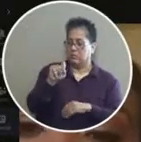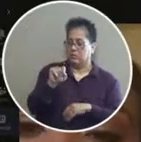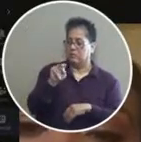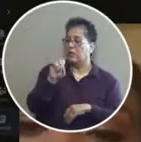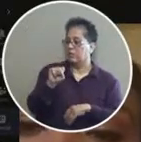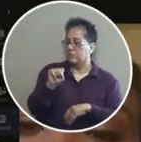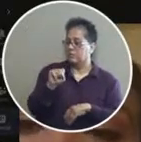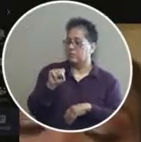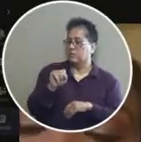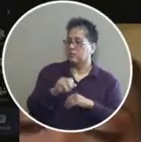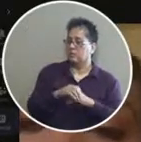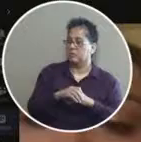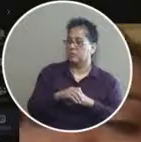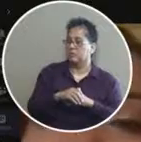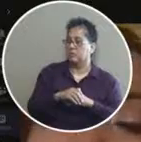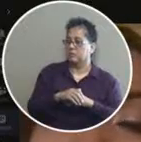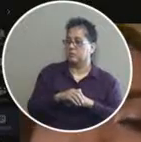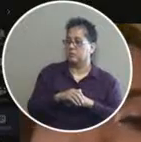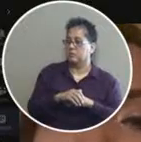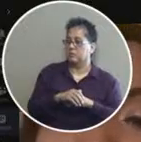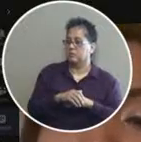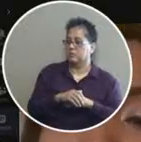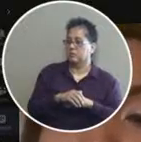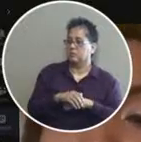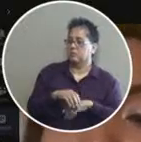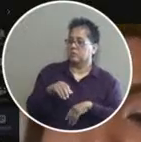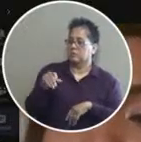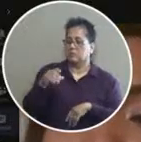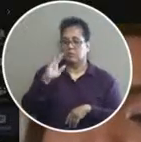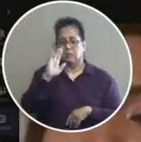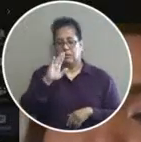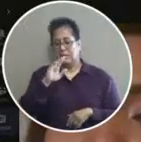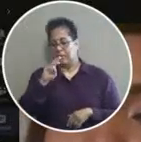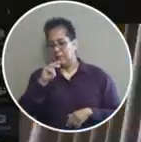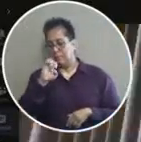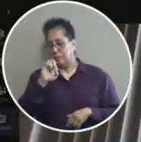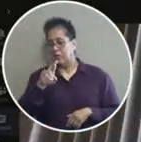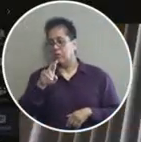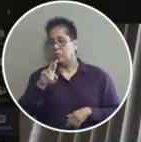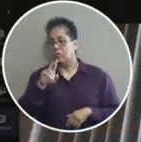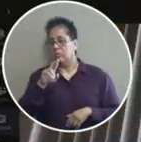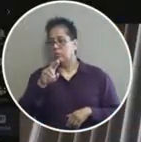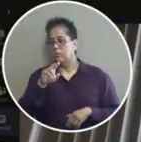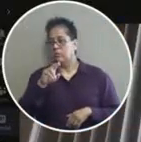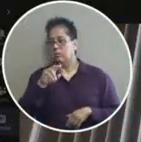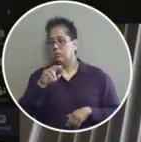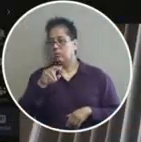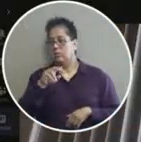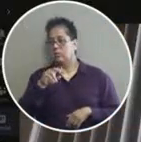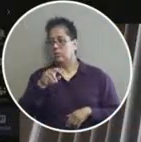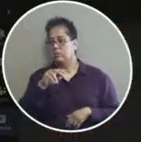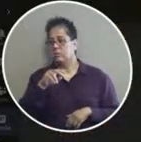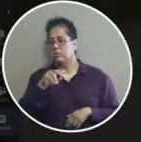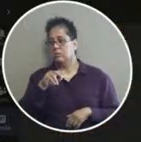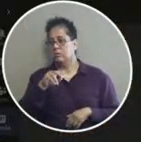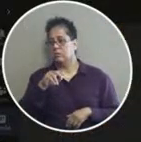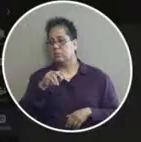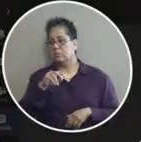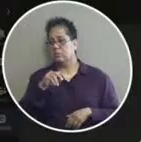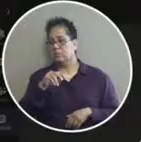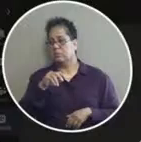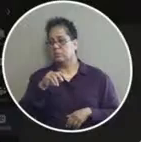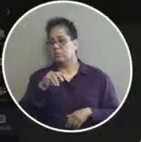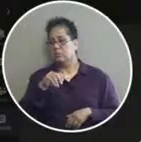Okay. Okay. All right. Thank you. Mayor, this Laura, is... let's move on to number 2.